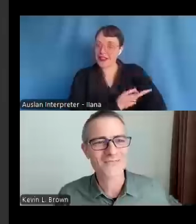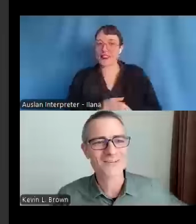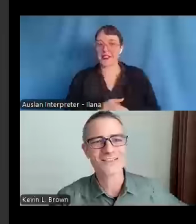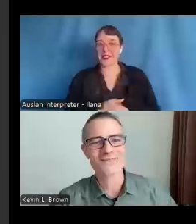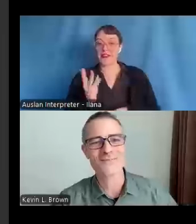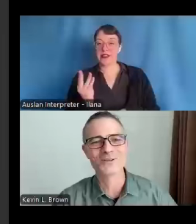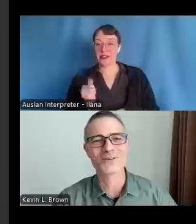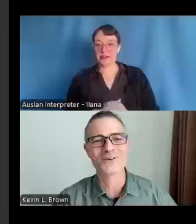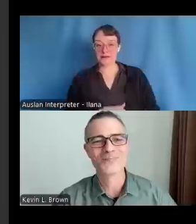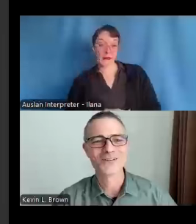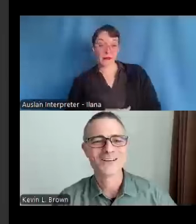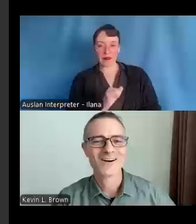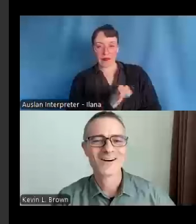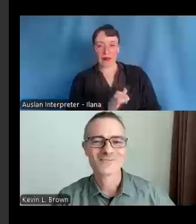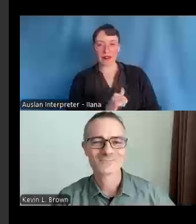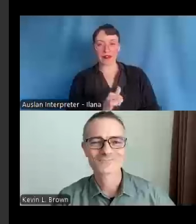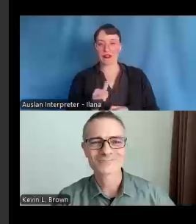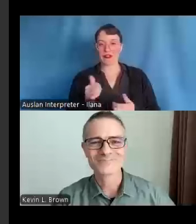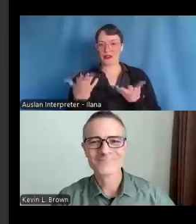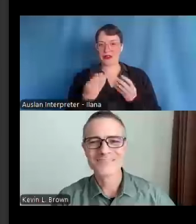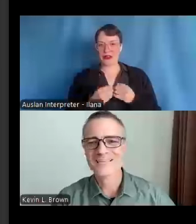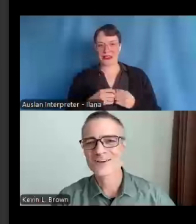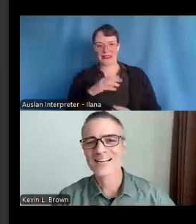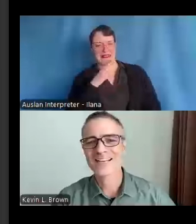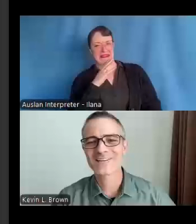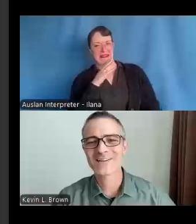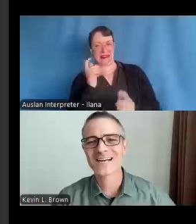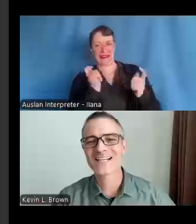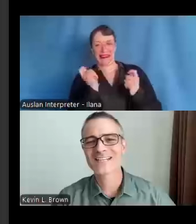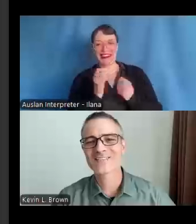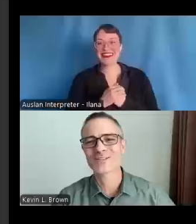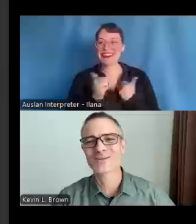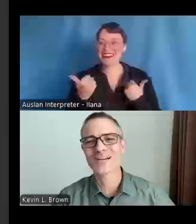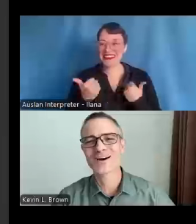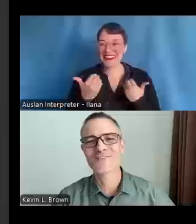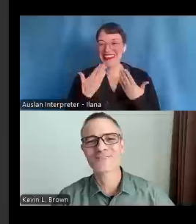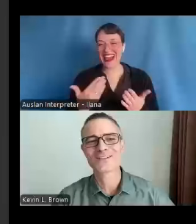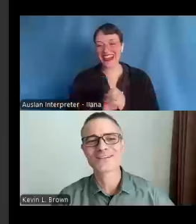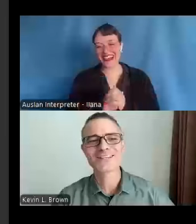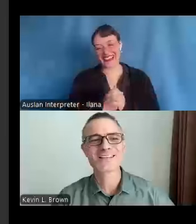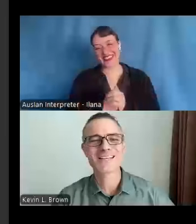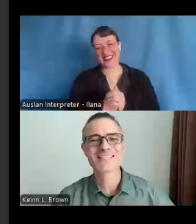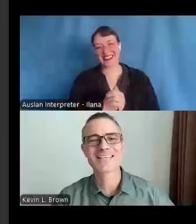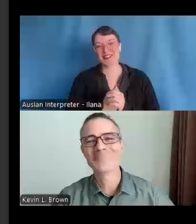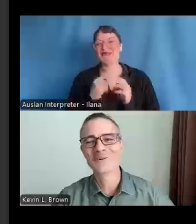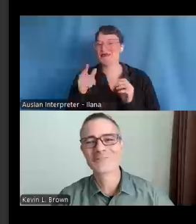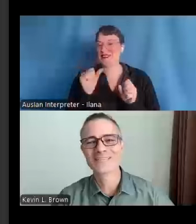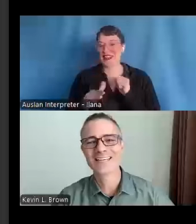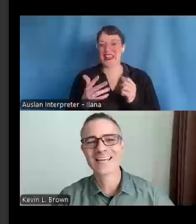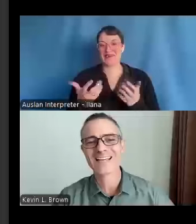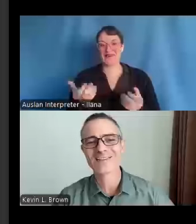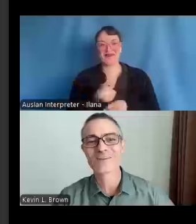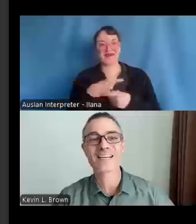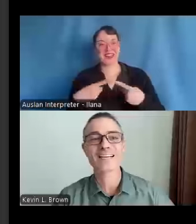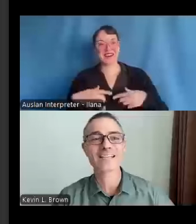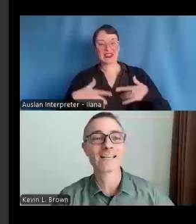the frizzy 11 mood. So awesome. That's great. Thanks for that. That's just a little kickoff to get us in the mood for today,